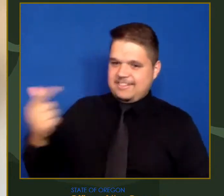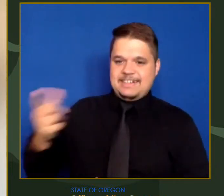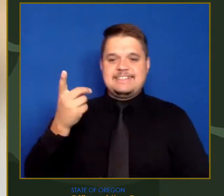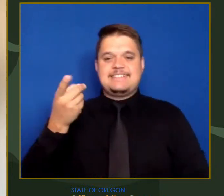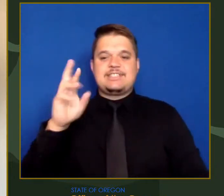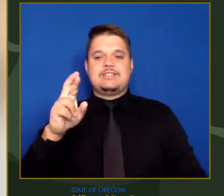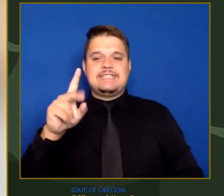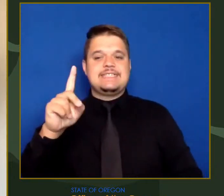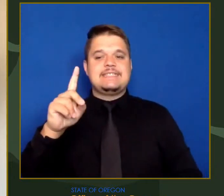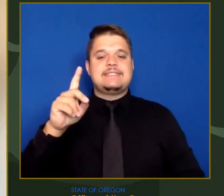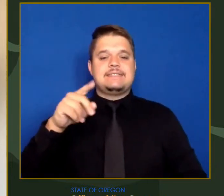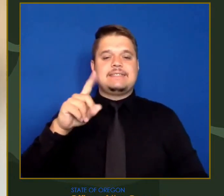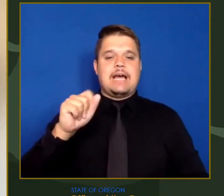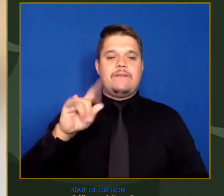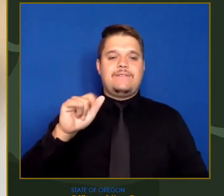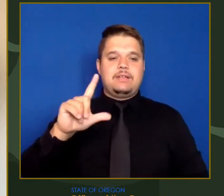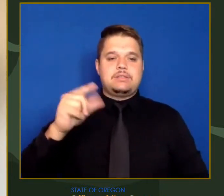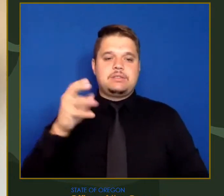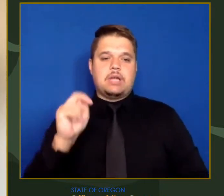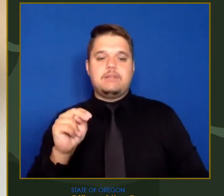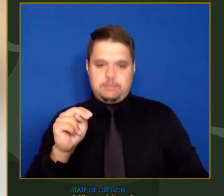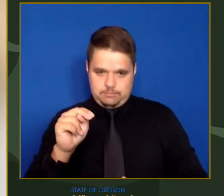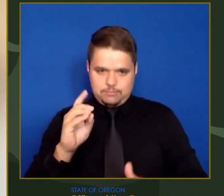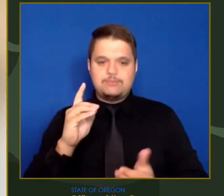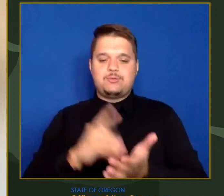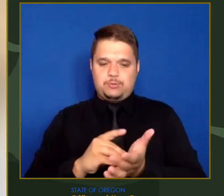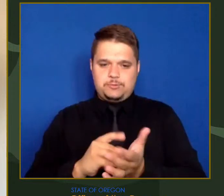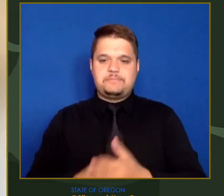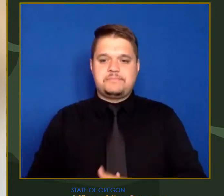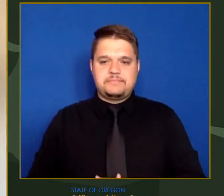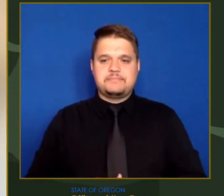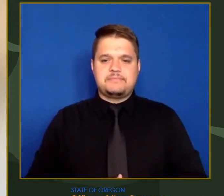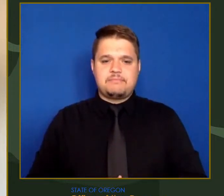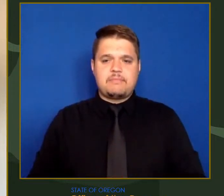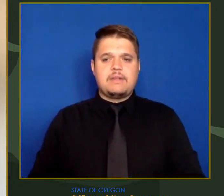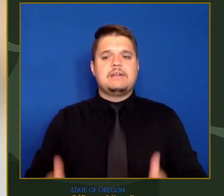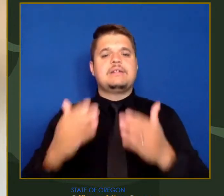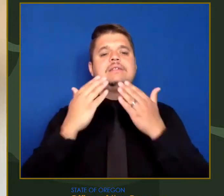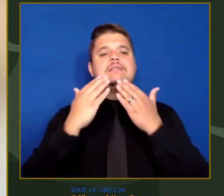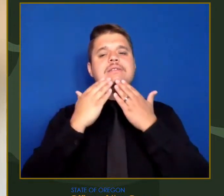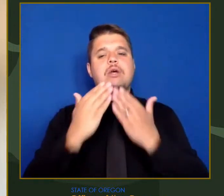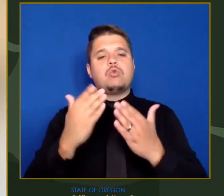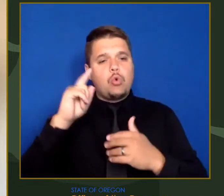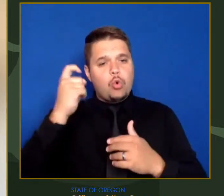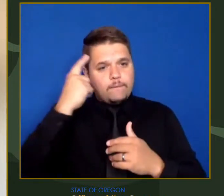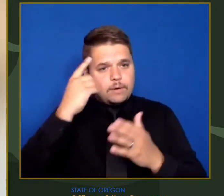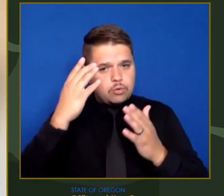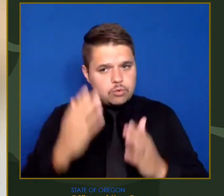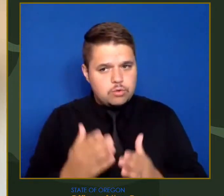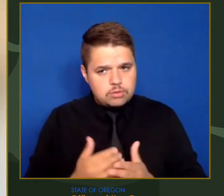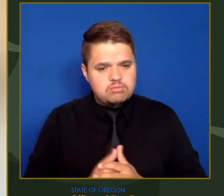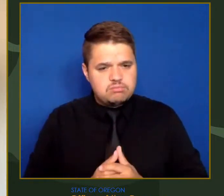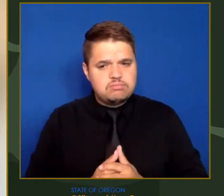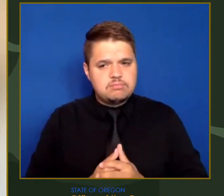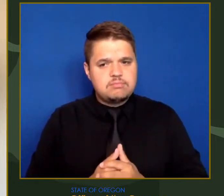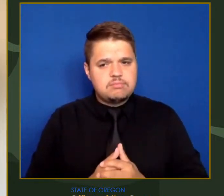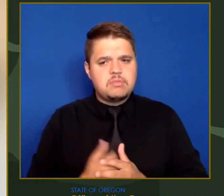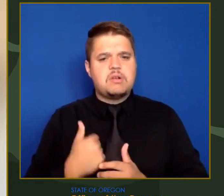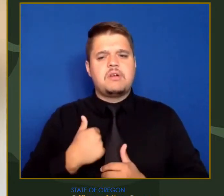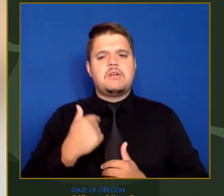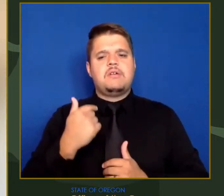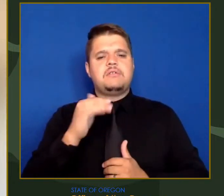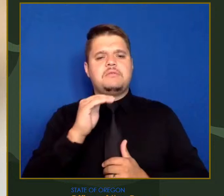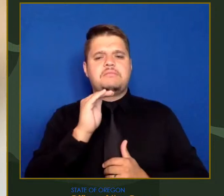Thanks, Governor, and good morning. I've been asked to kind of speak to the perspective on the ground here. And I think it is very true that we're seeing a